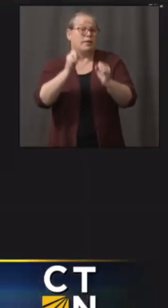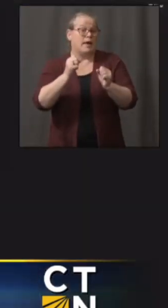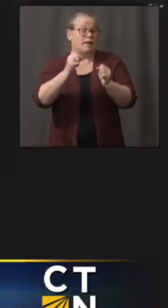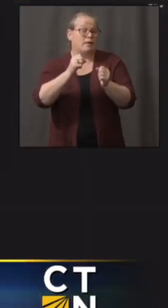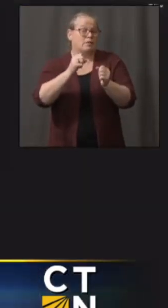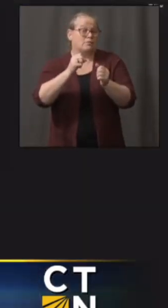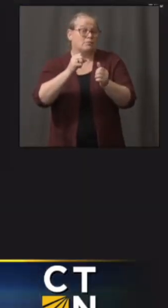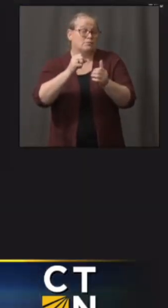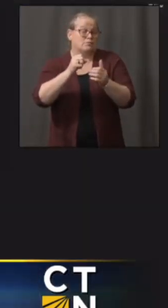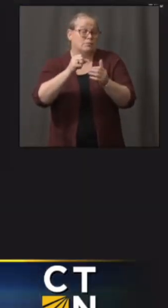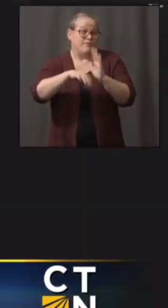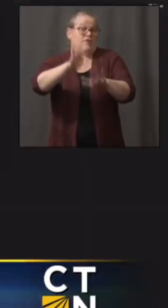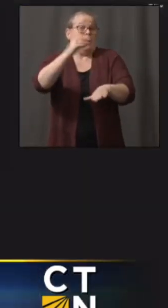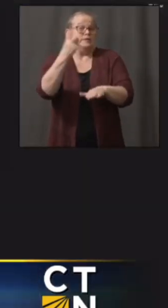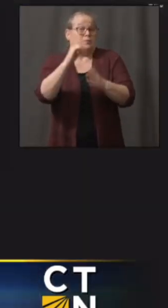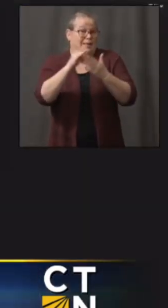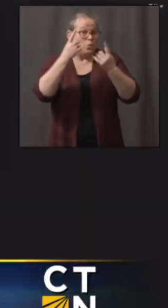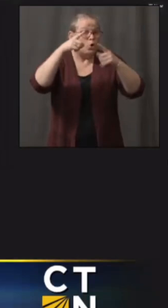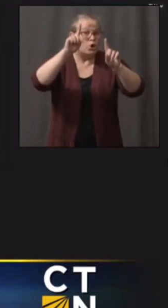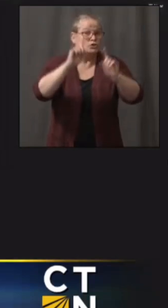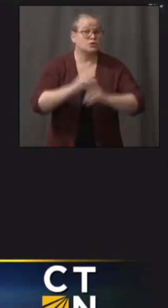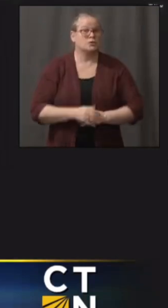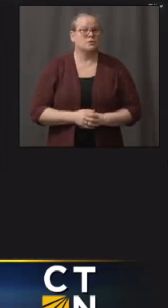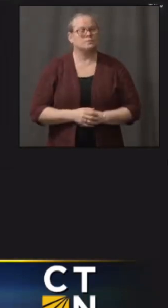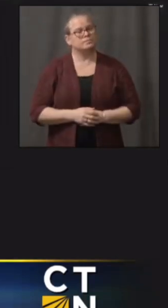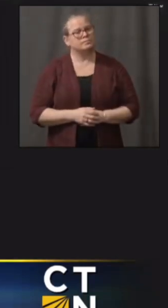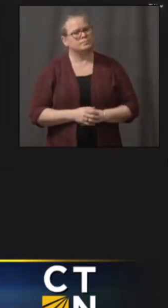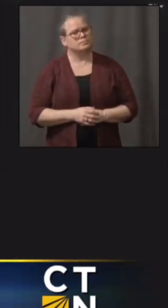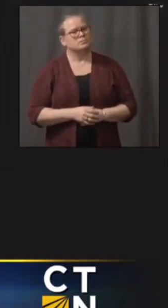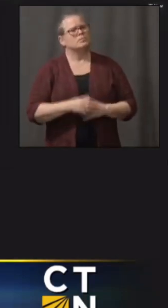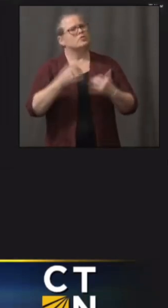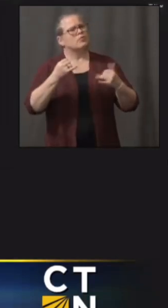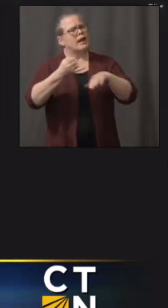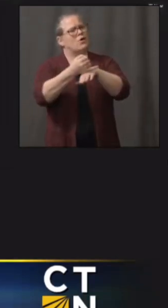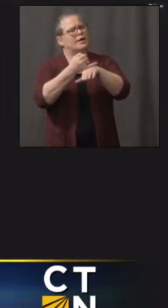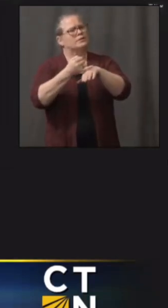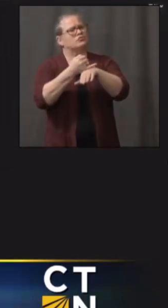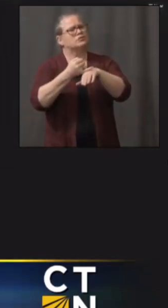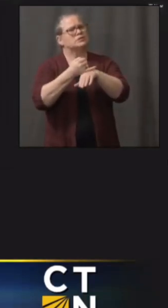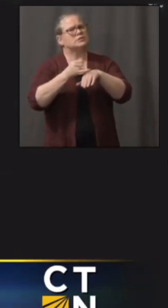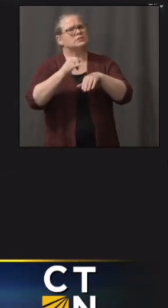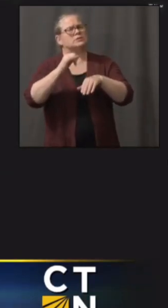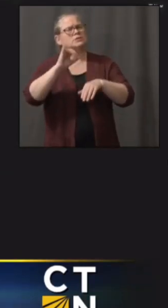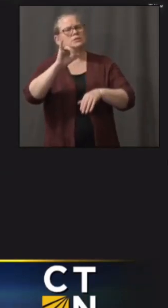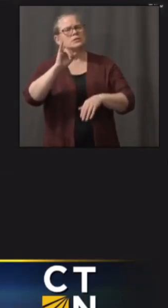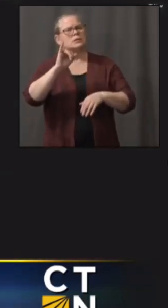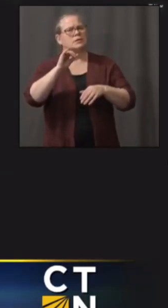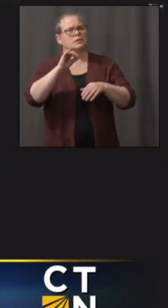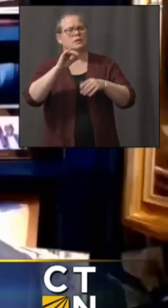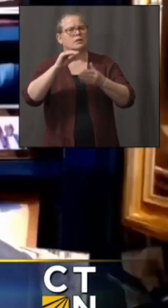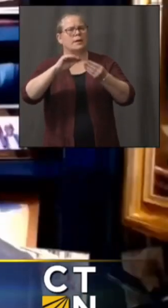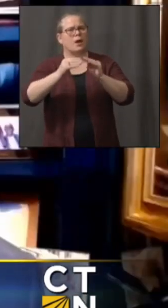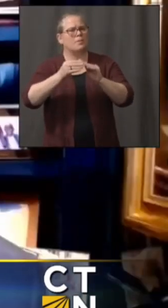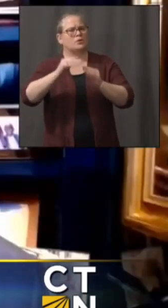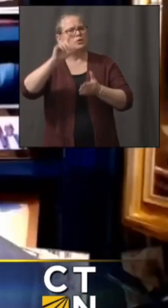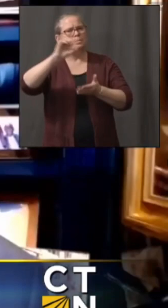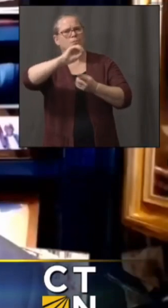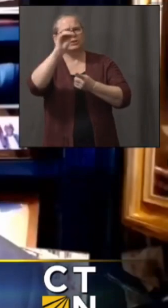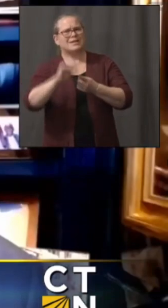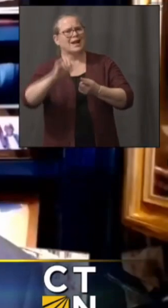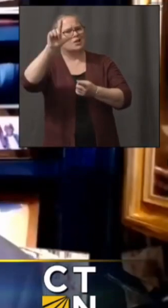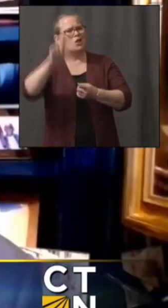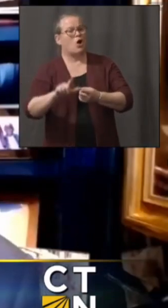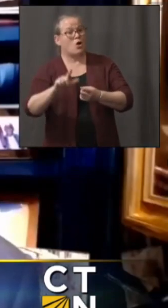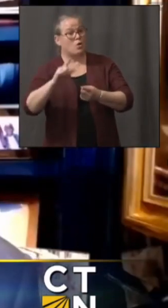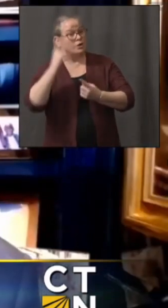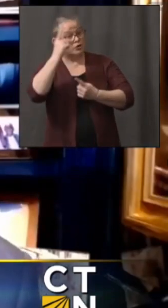Interest rates are real low right now. Are you considering borrowing to fund the transportation fund? Look, I don't love that idea, Hugh,